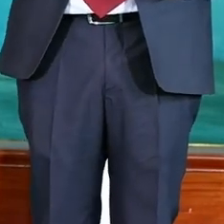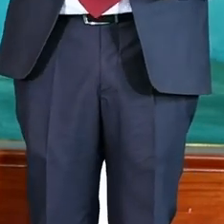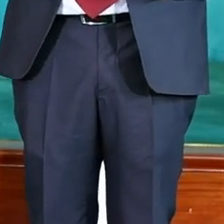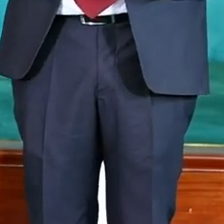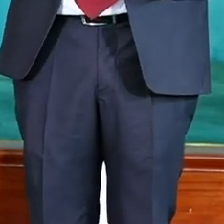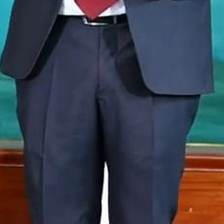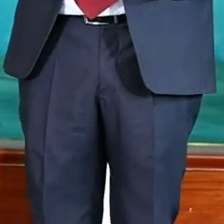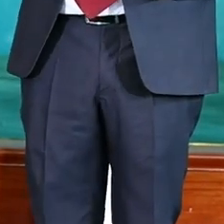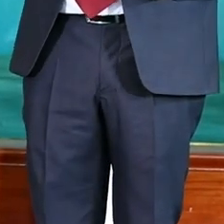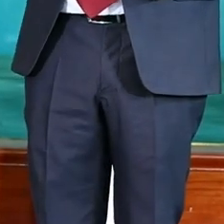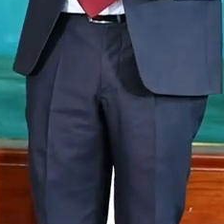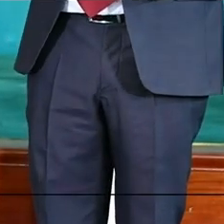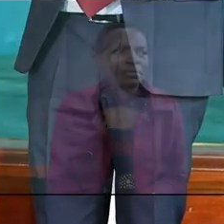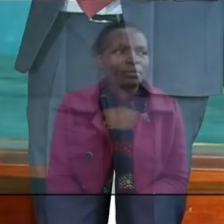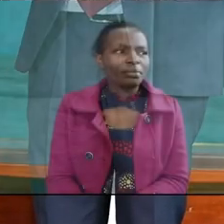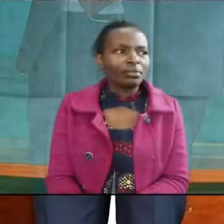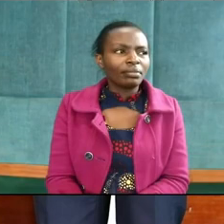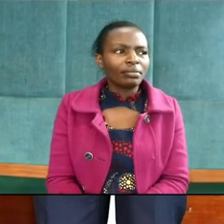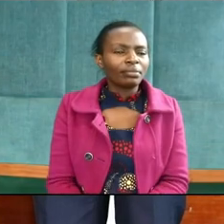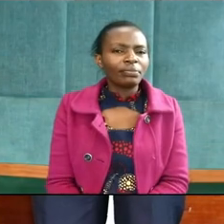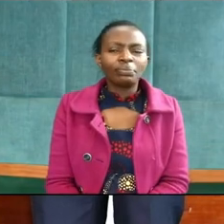Even about picking children from school.